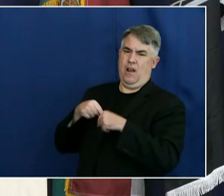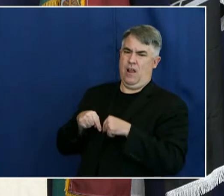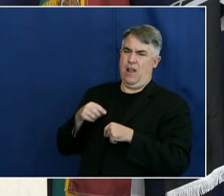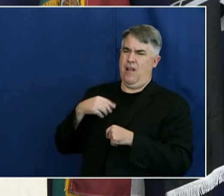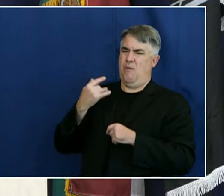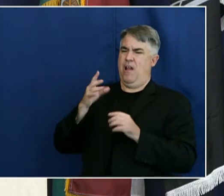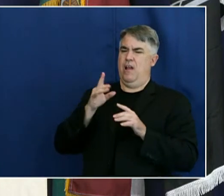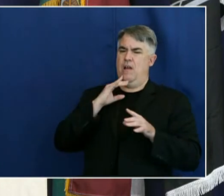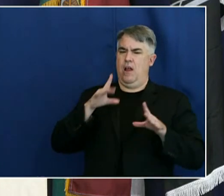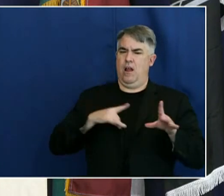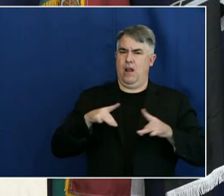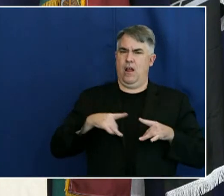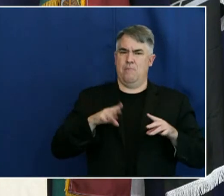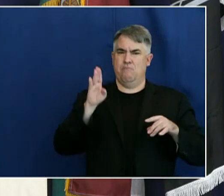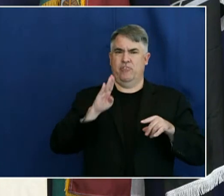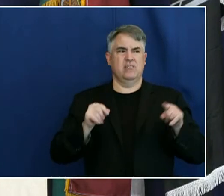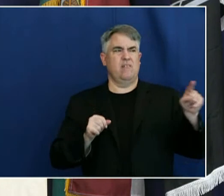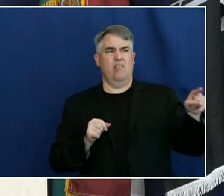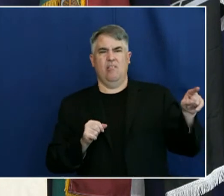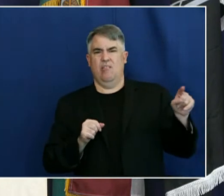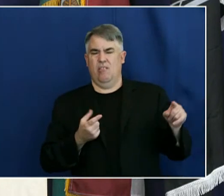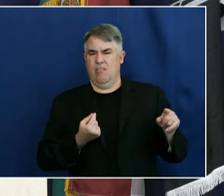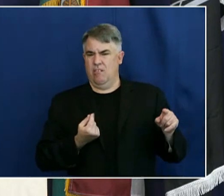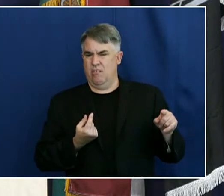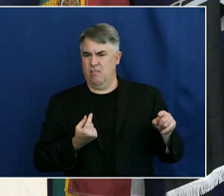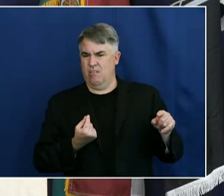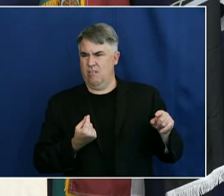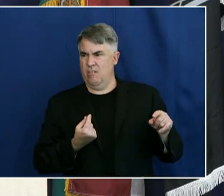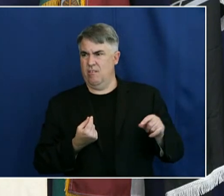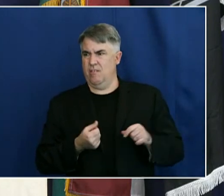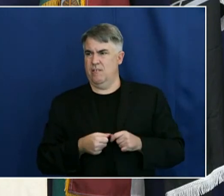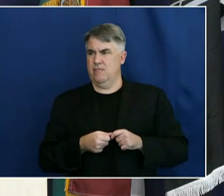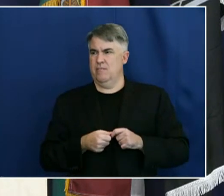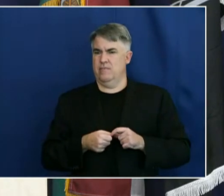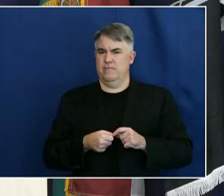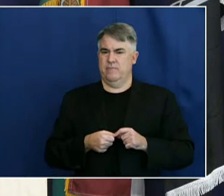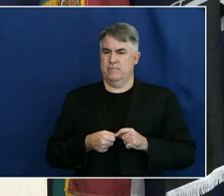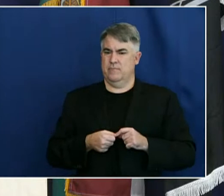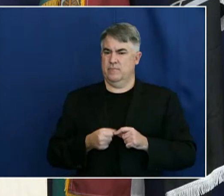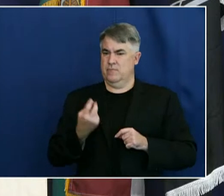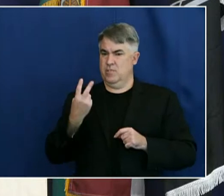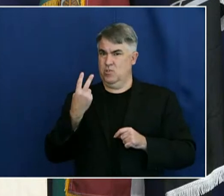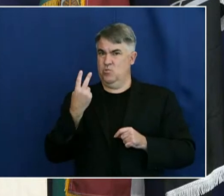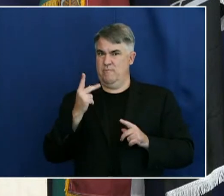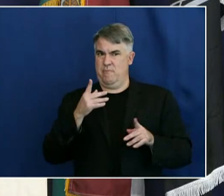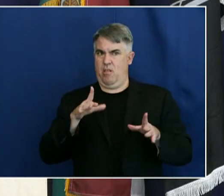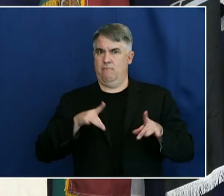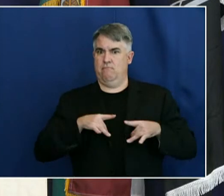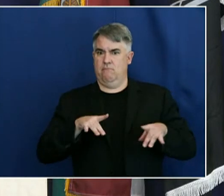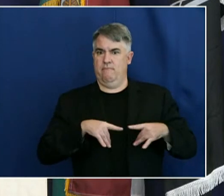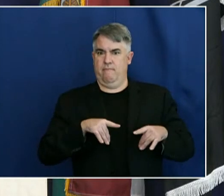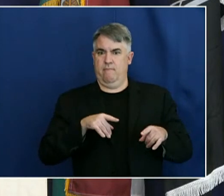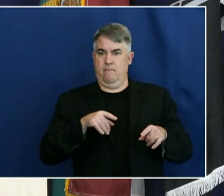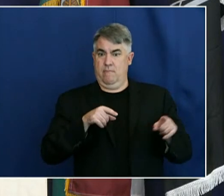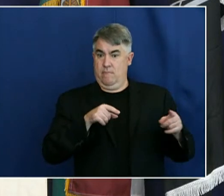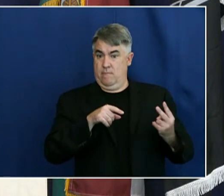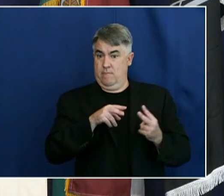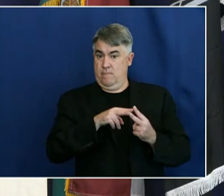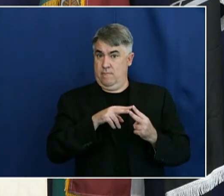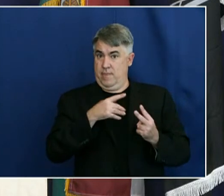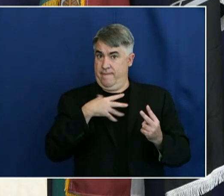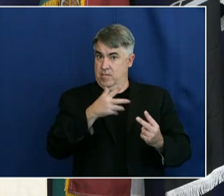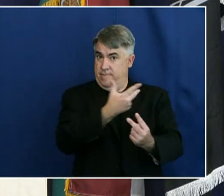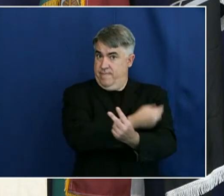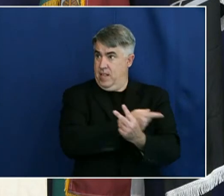first. Were either of those individuals vaccinated? And can you characterize